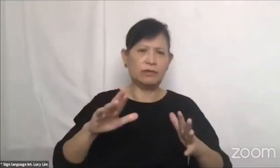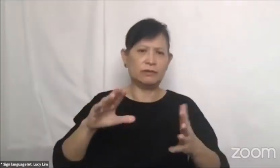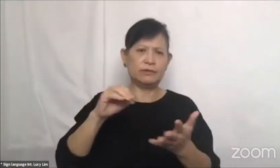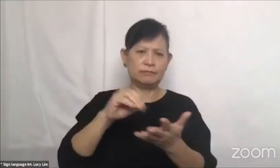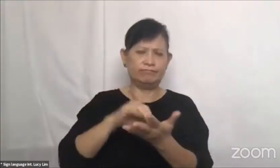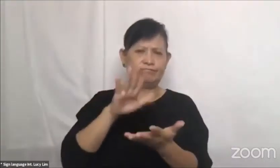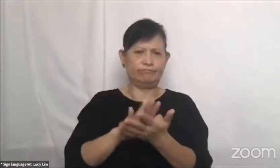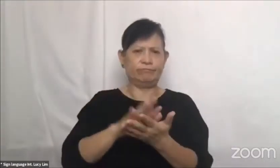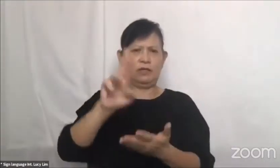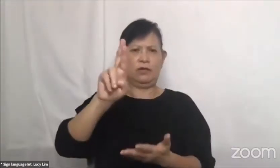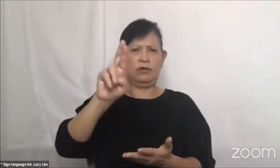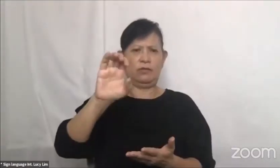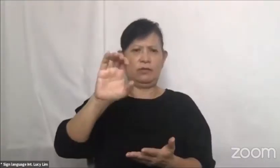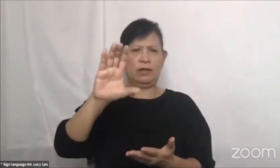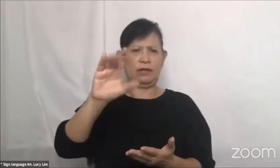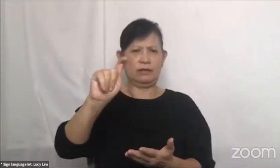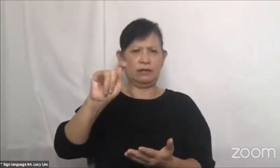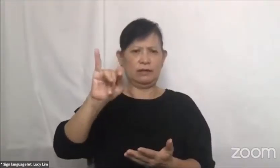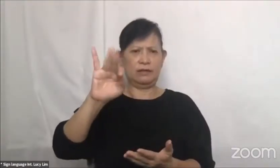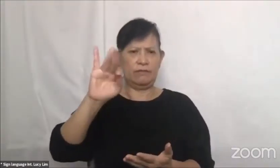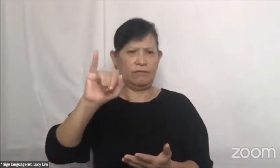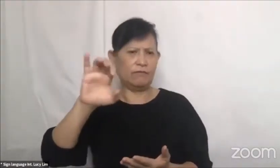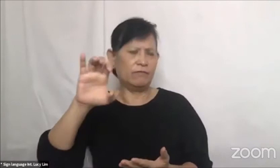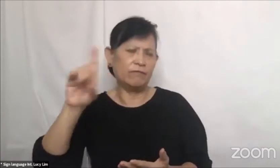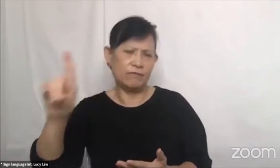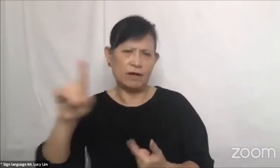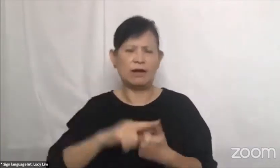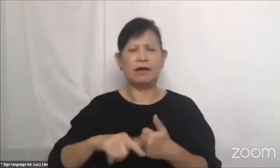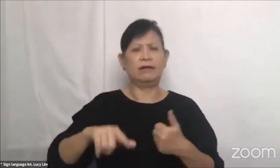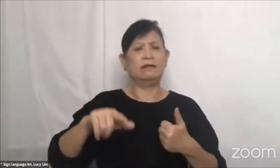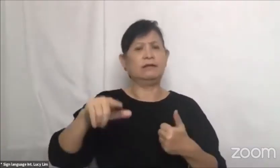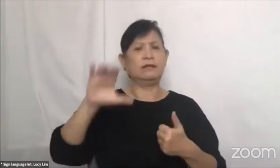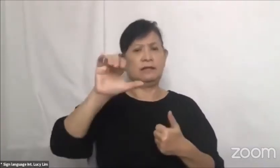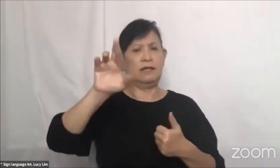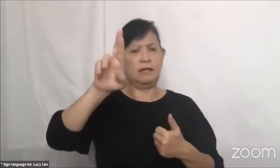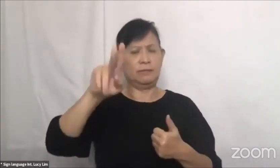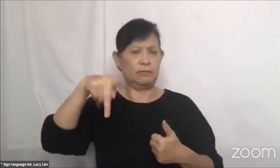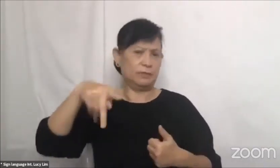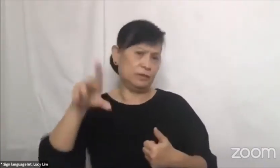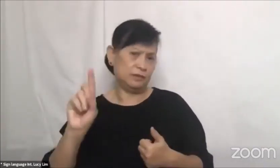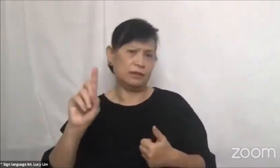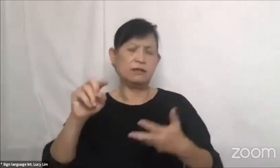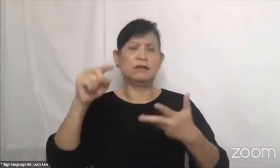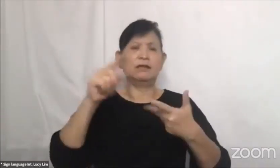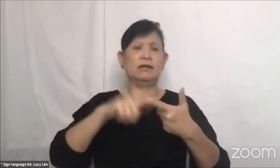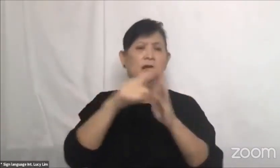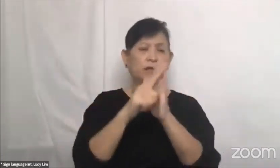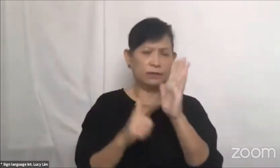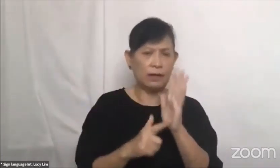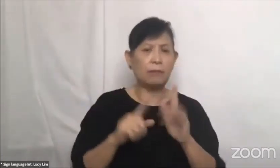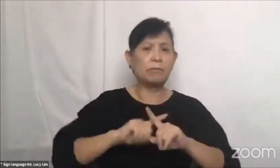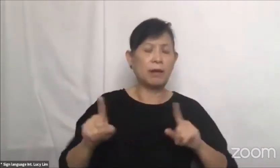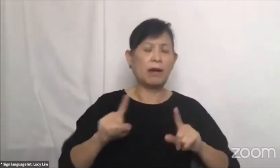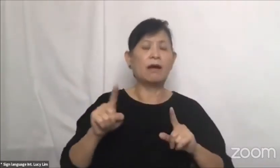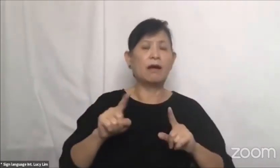enacted legislations. But the what's lacking also in implementation is